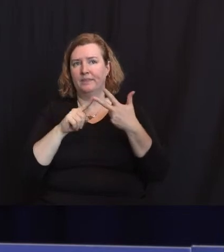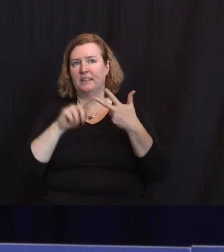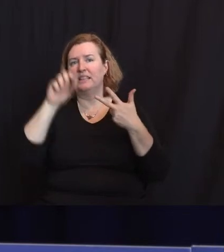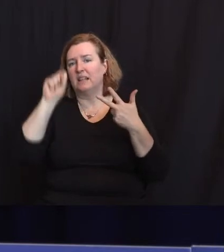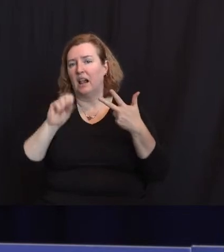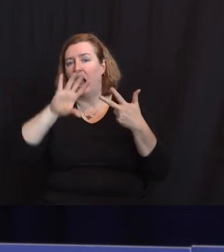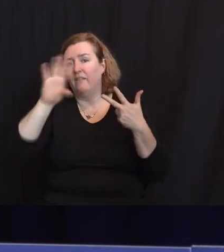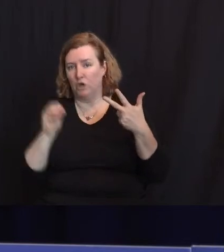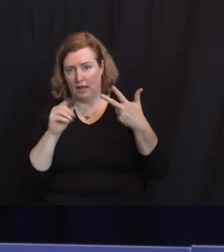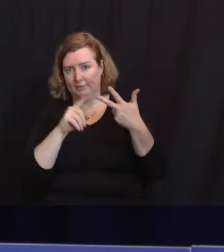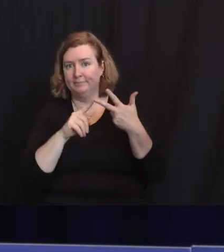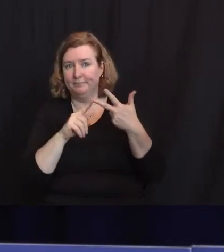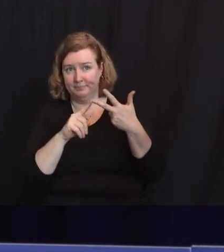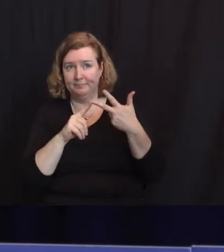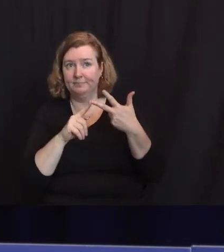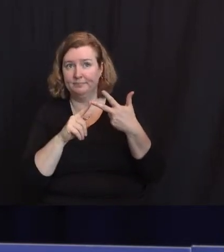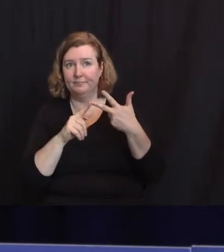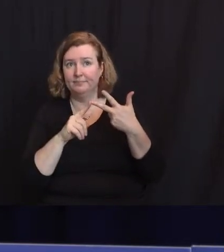variant